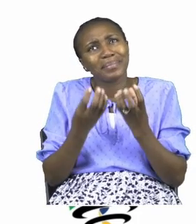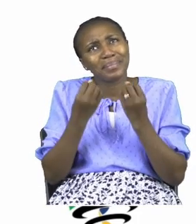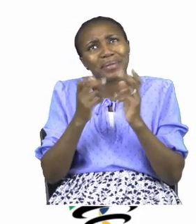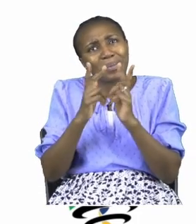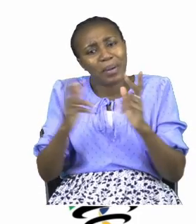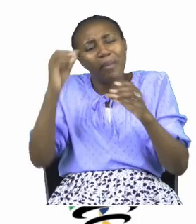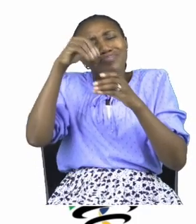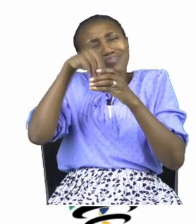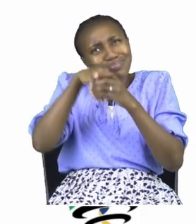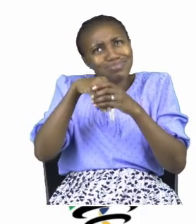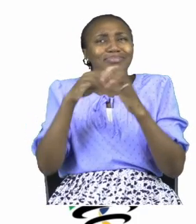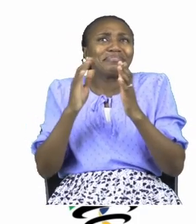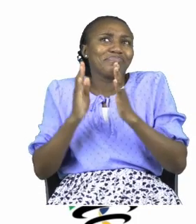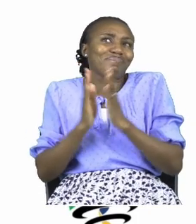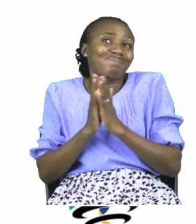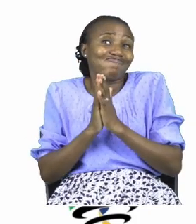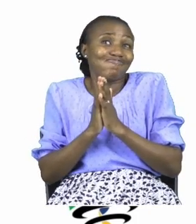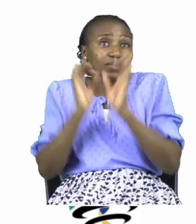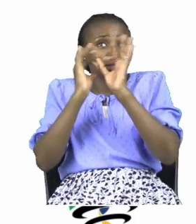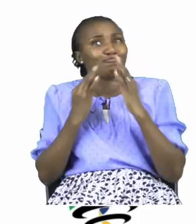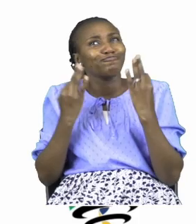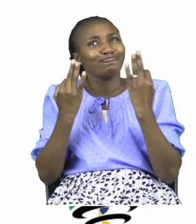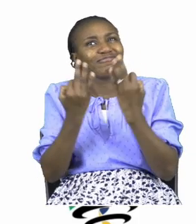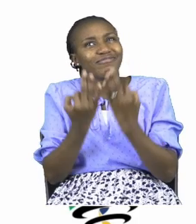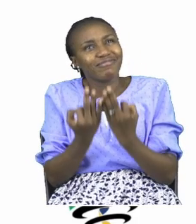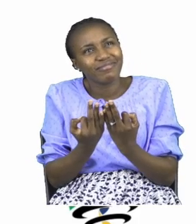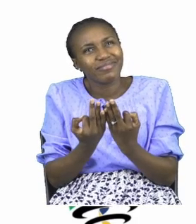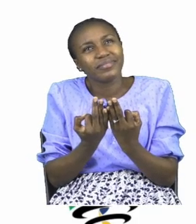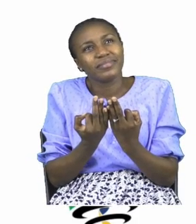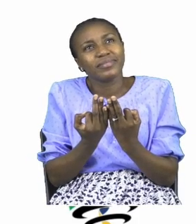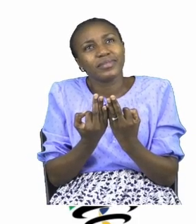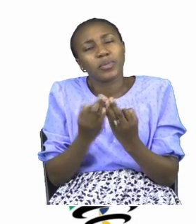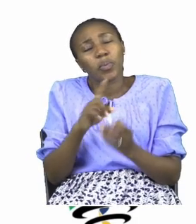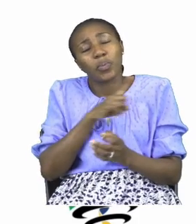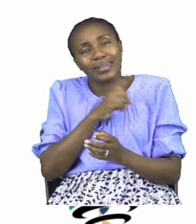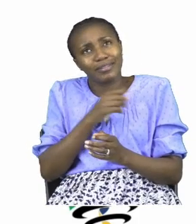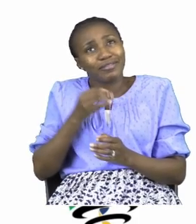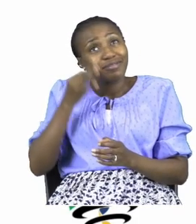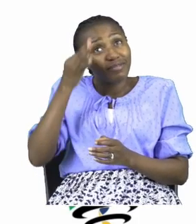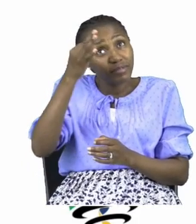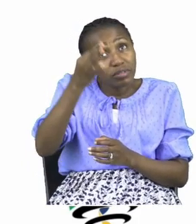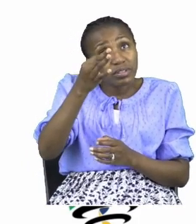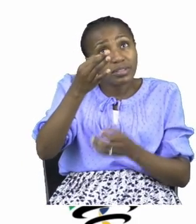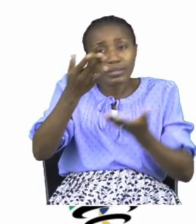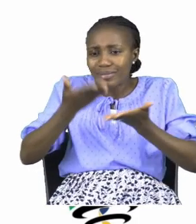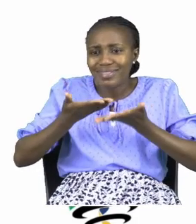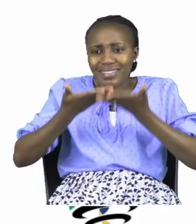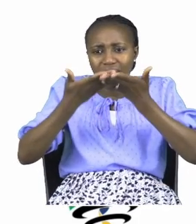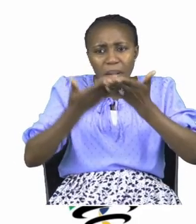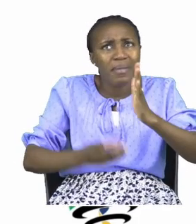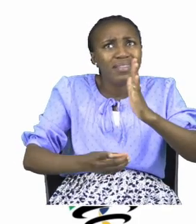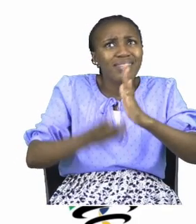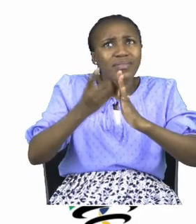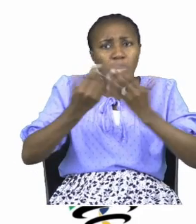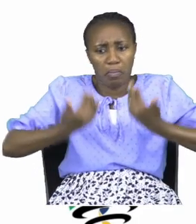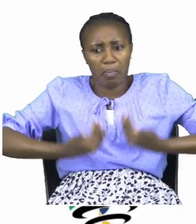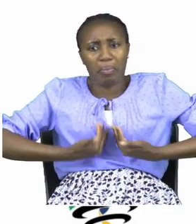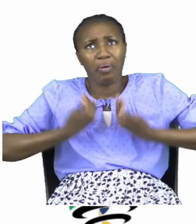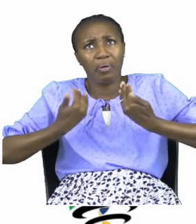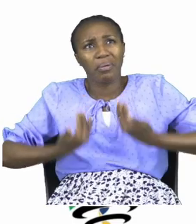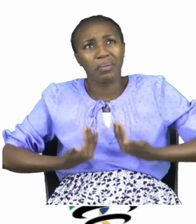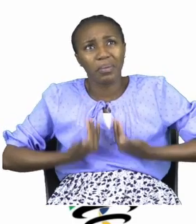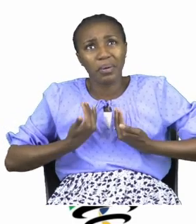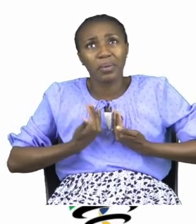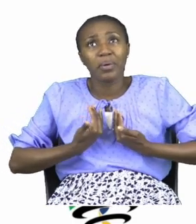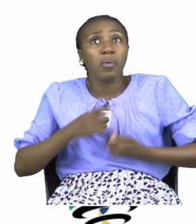our federation, because in future it can also help the development of the youth by